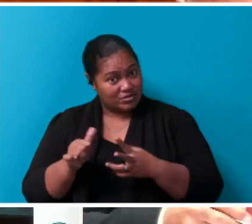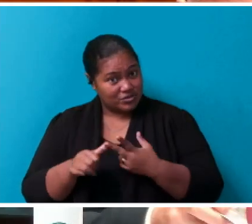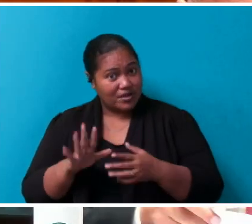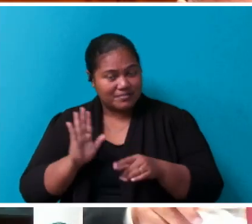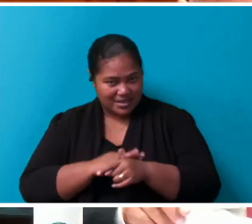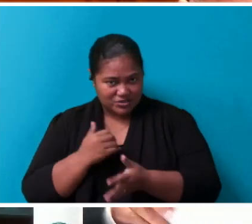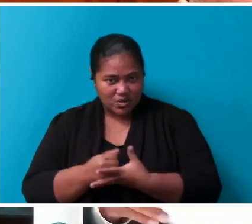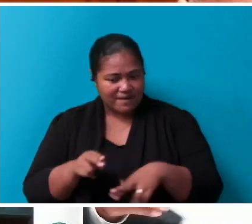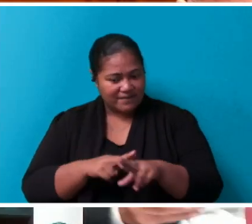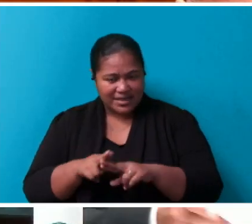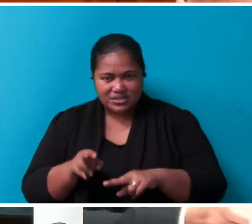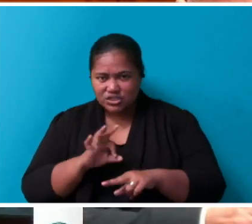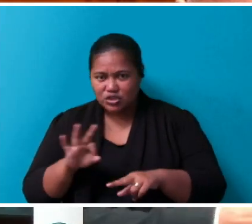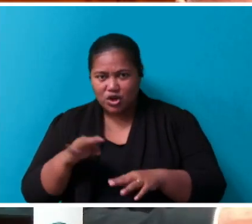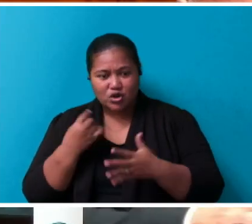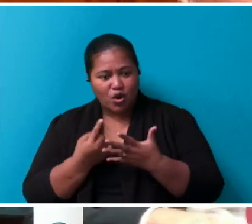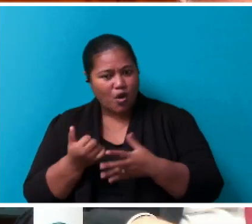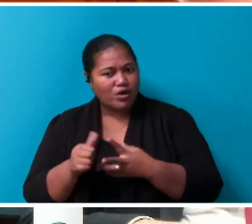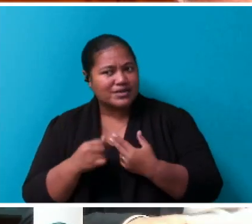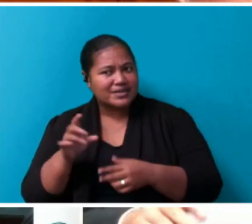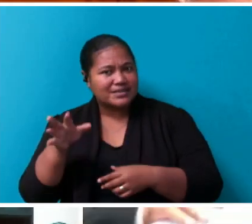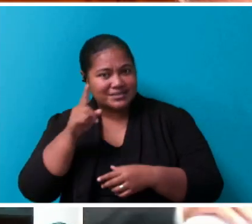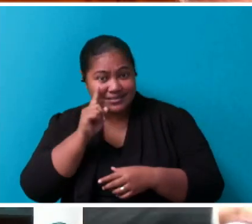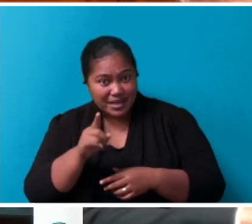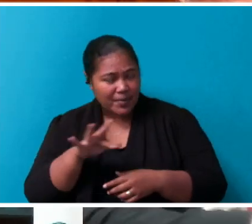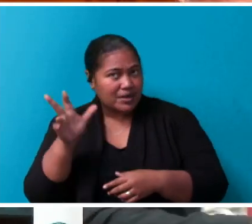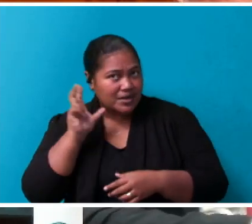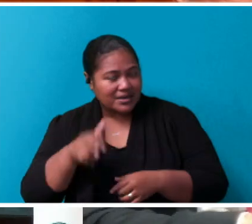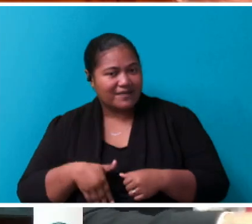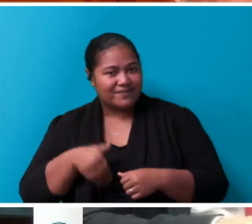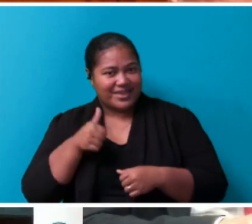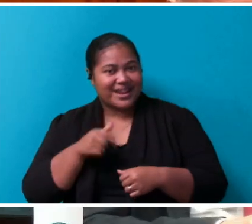only seen, but heard, felt,